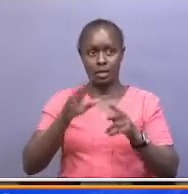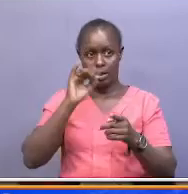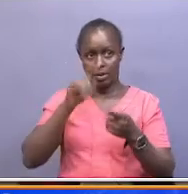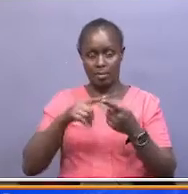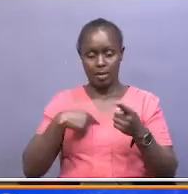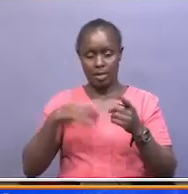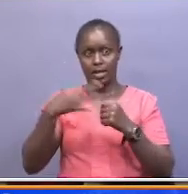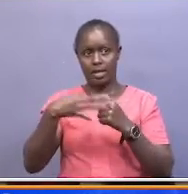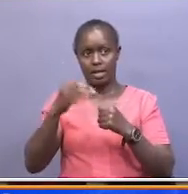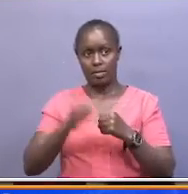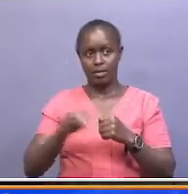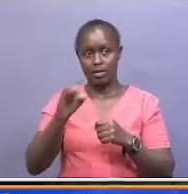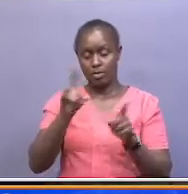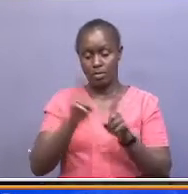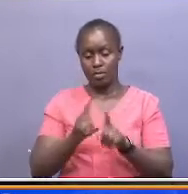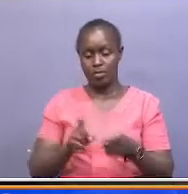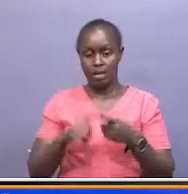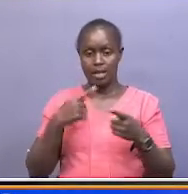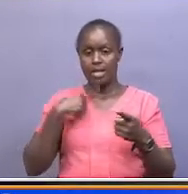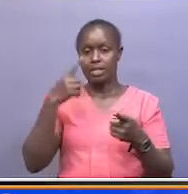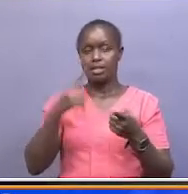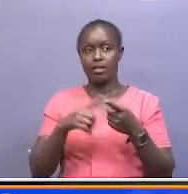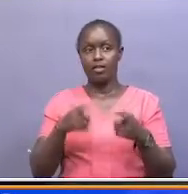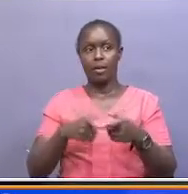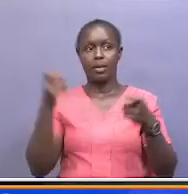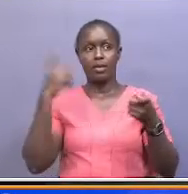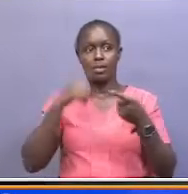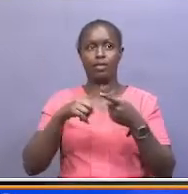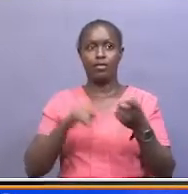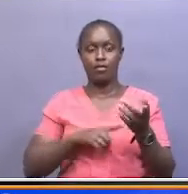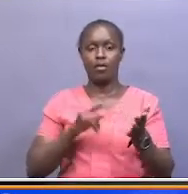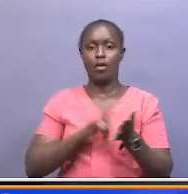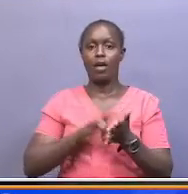having been accused of being major contributors of air pollution.